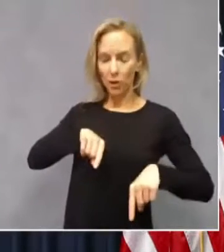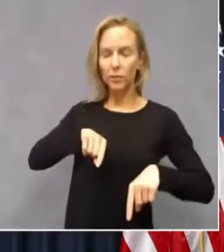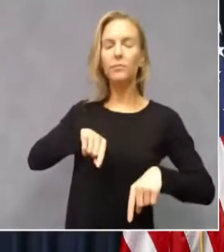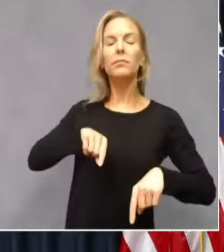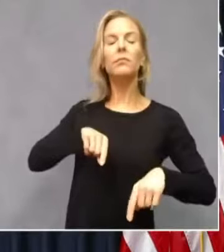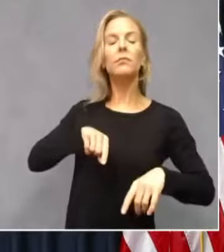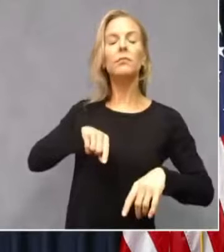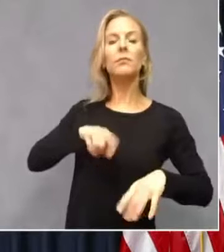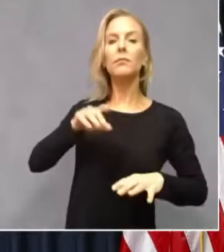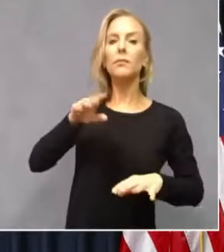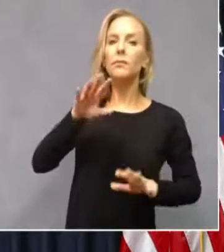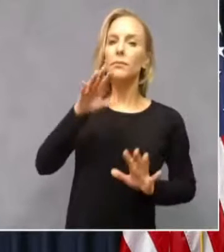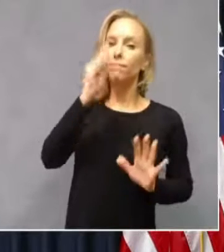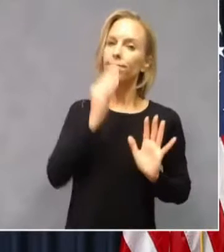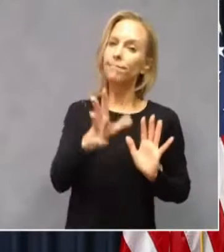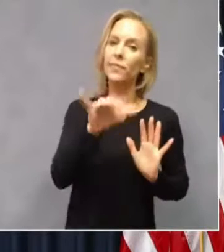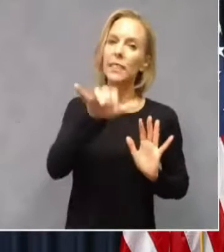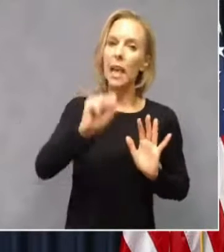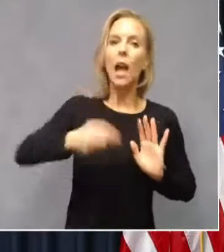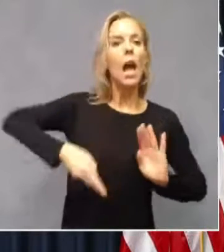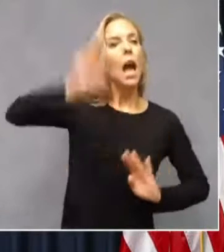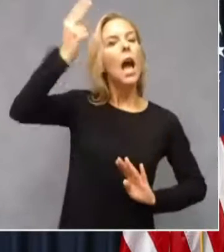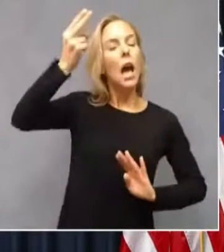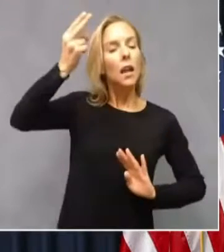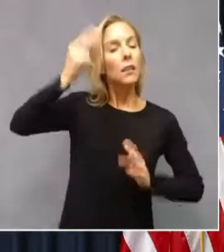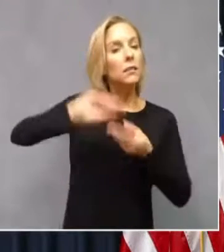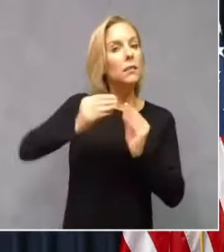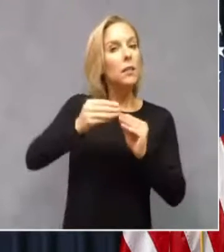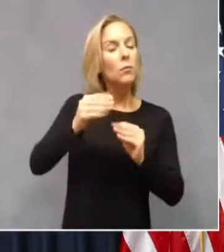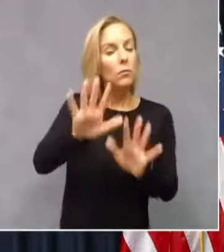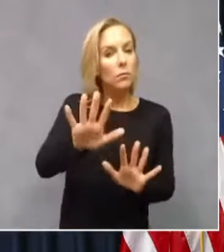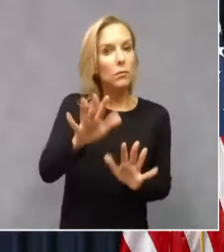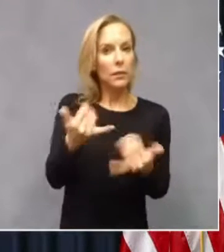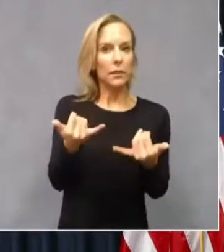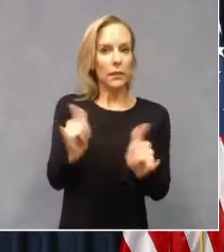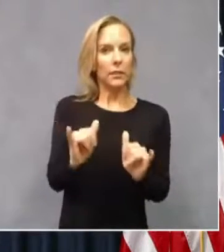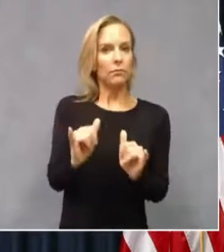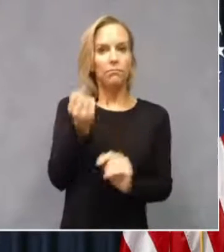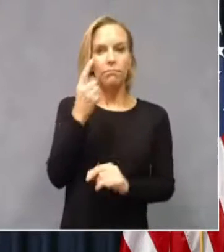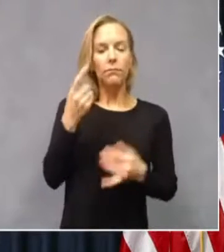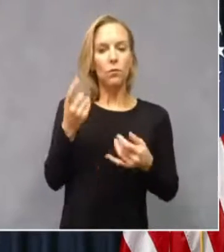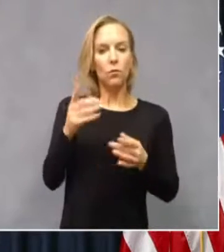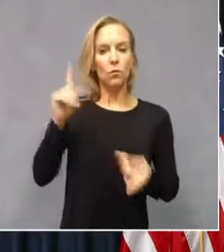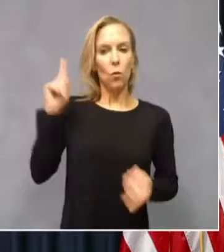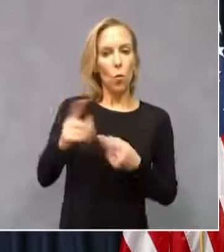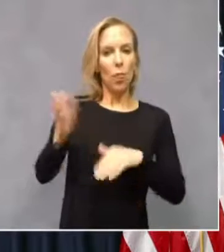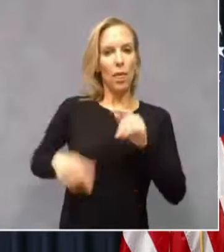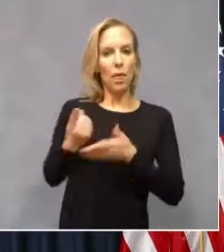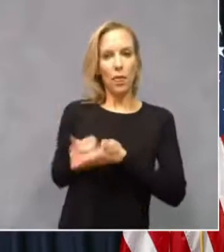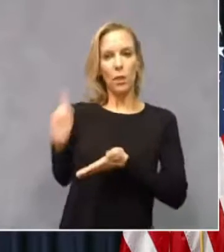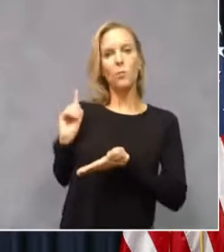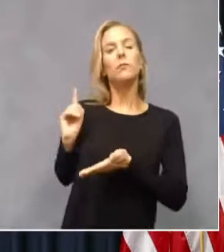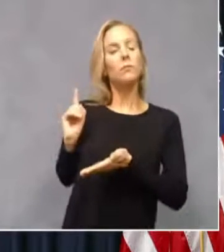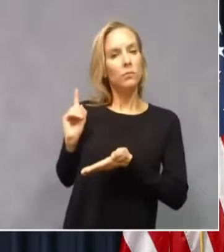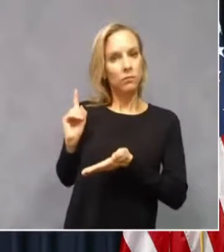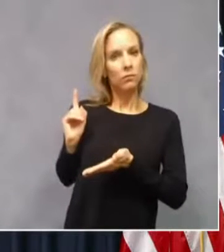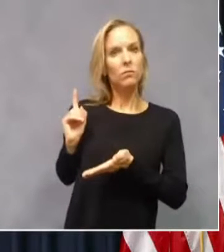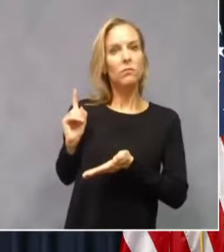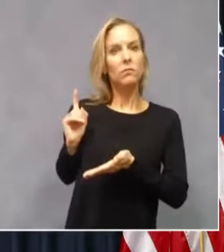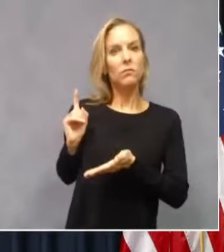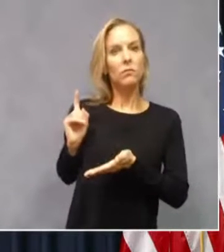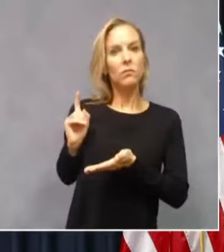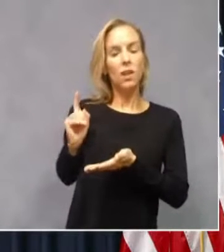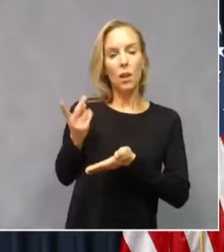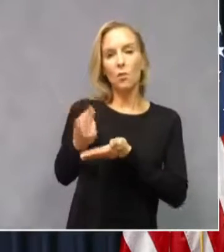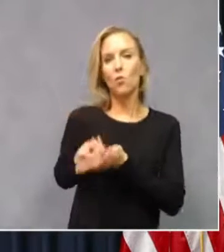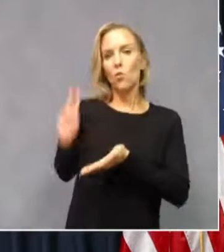ever want them to be, is lower than last week's Tuesday and lower, significantly lower than the Tuesday before when